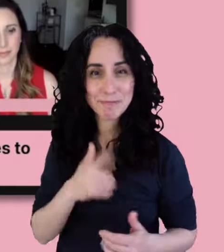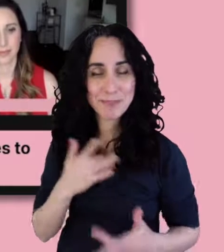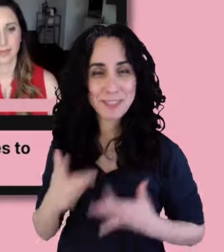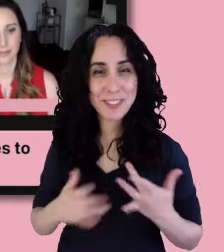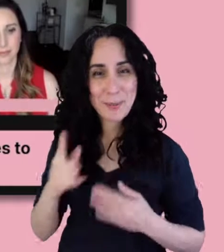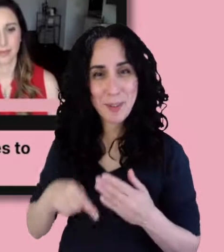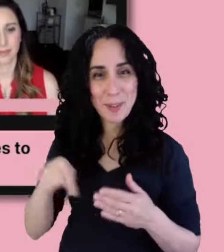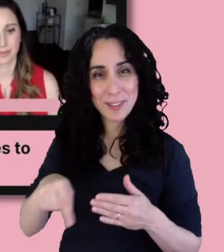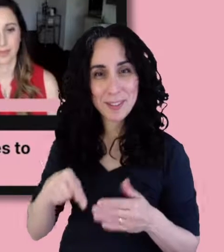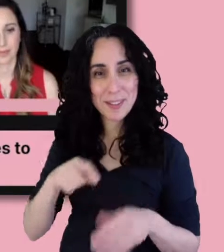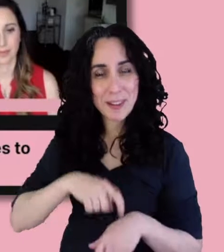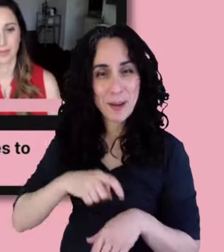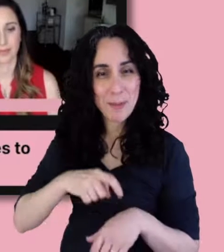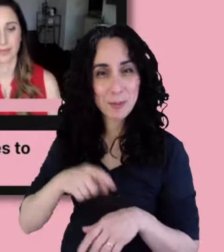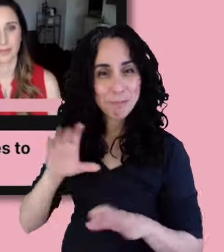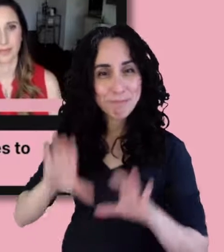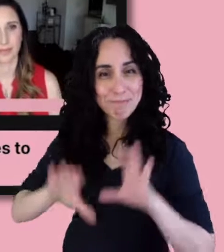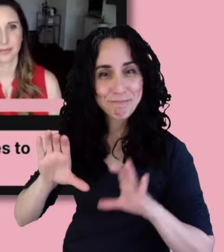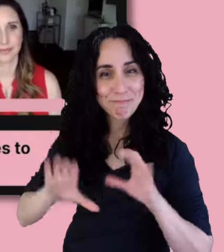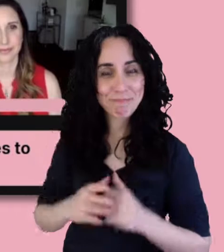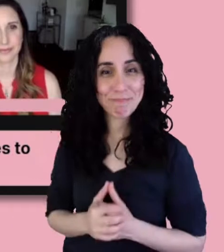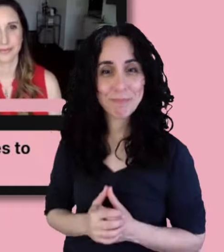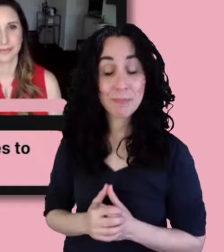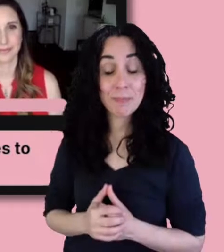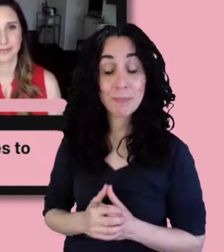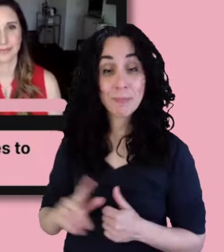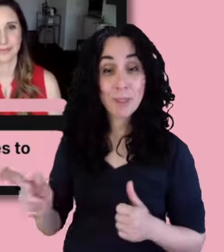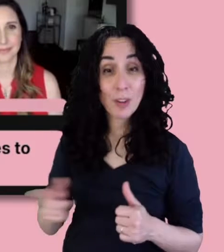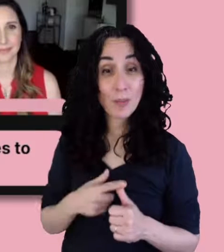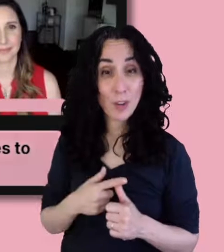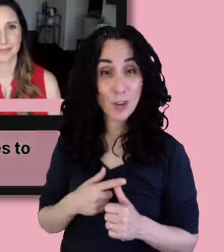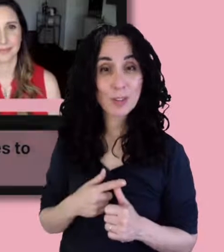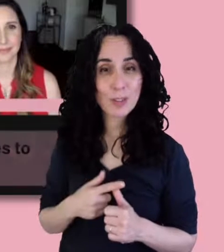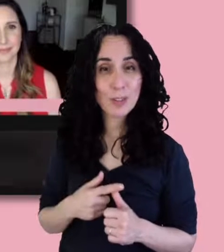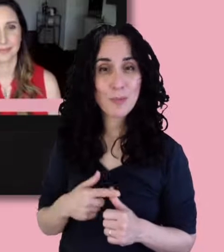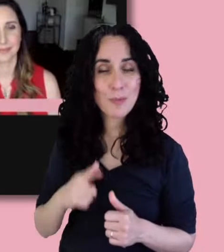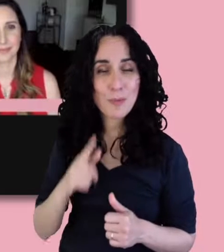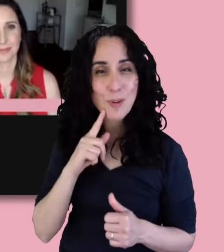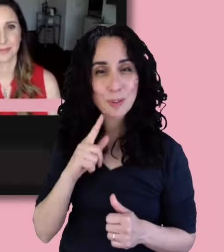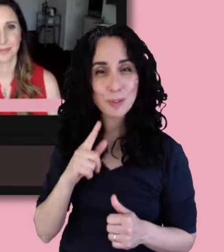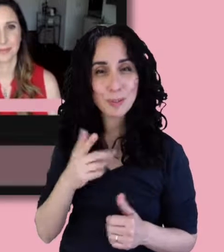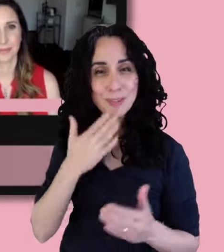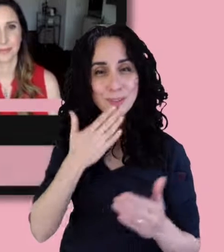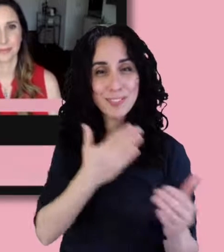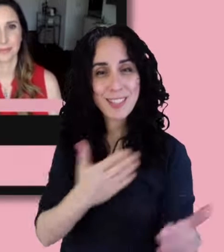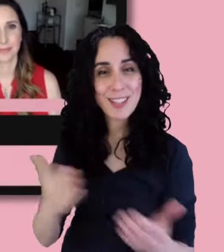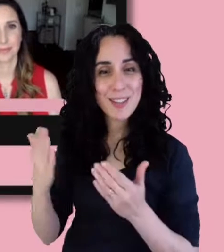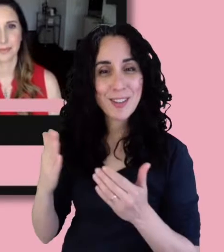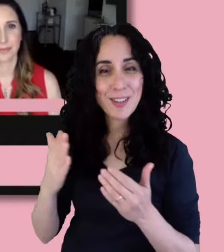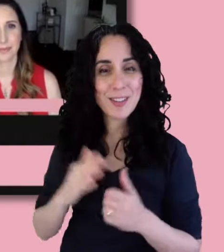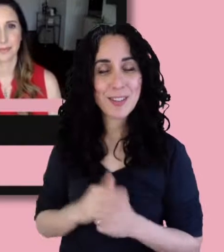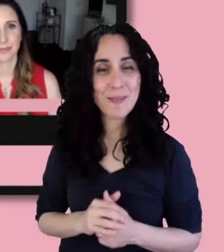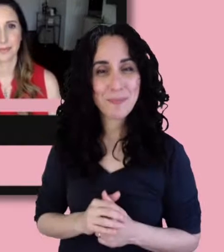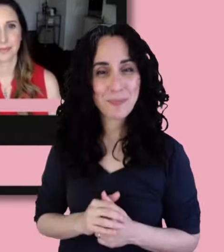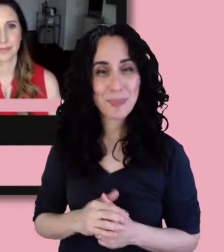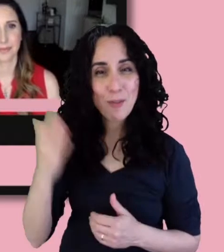this episode and excited to dive right in. Before that, though, I want to take this time to